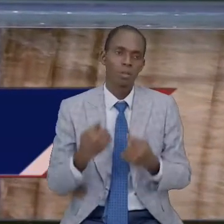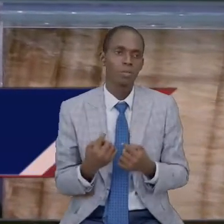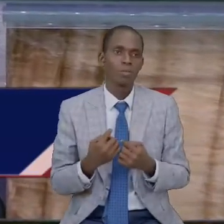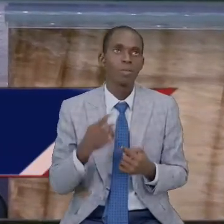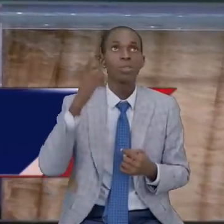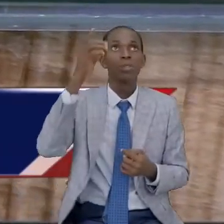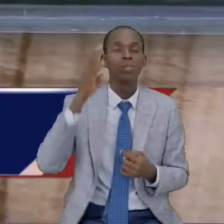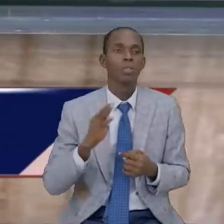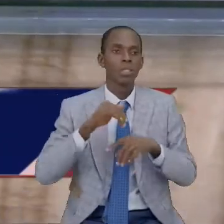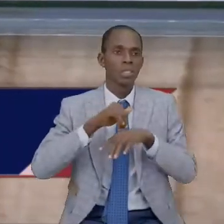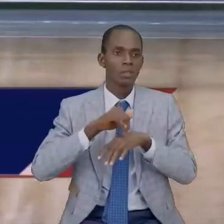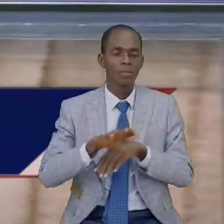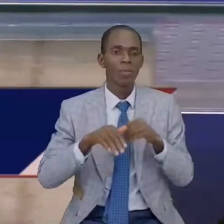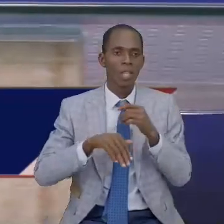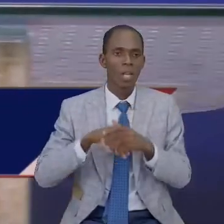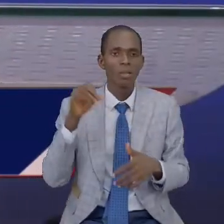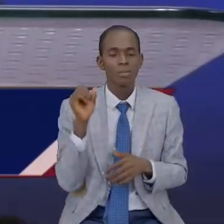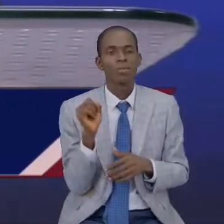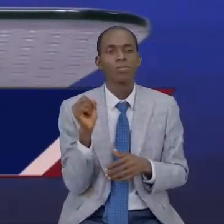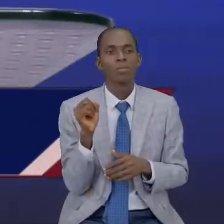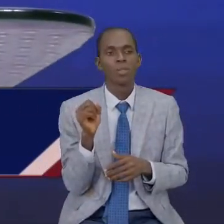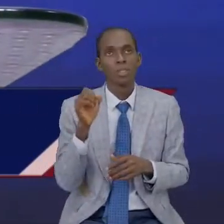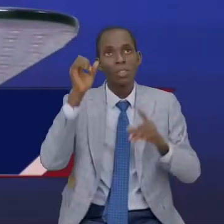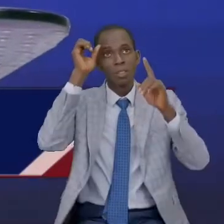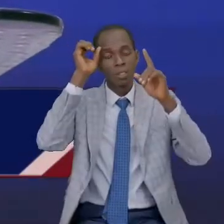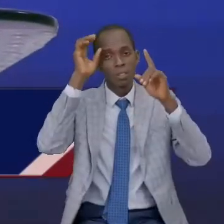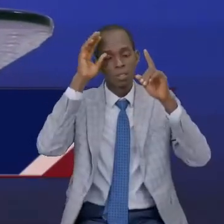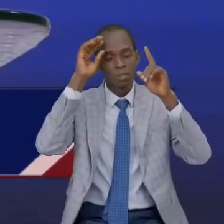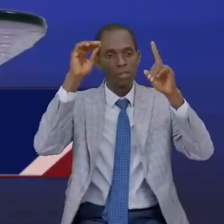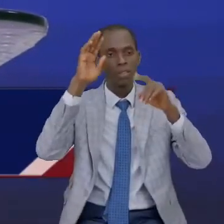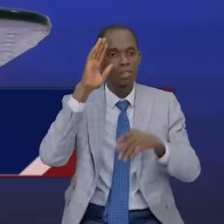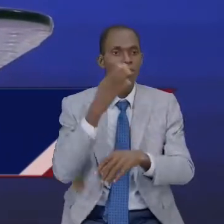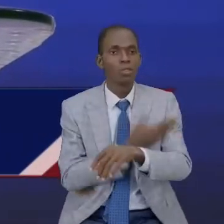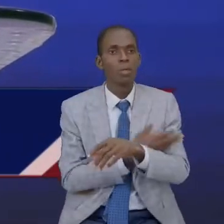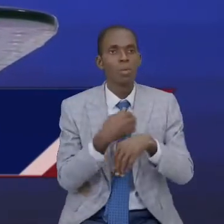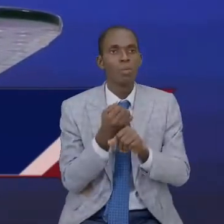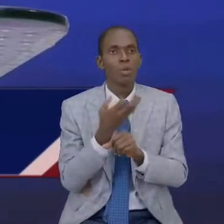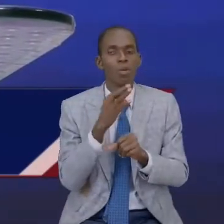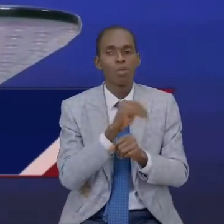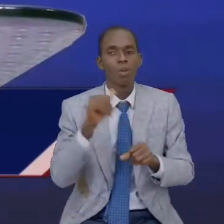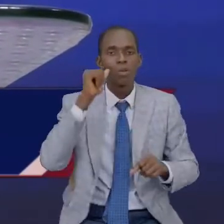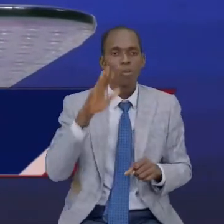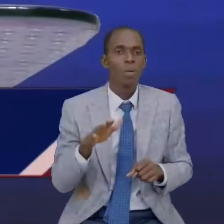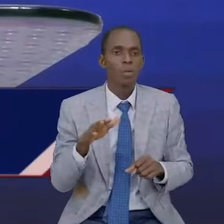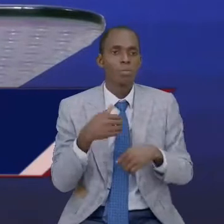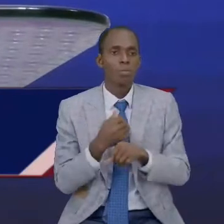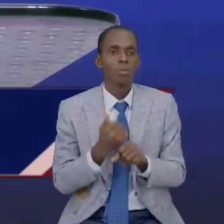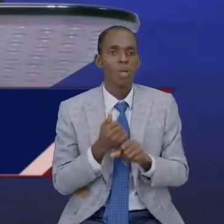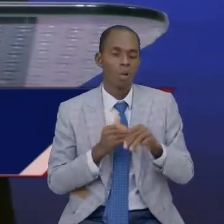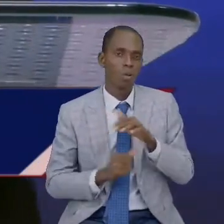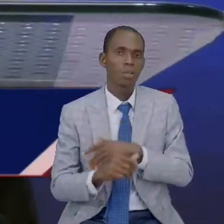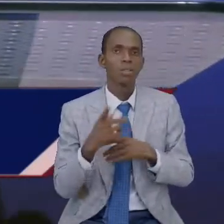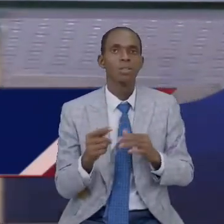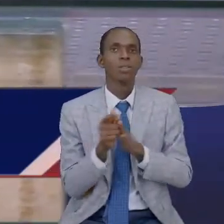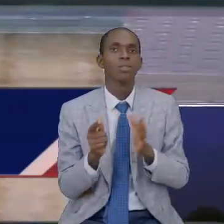come, God sent forth his Son, made of a woman, made